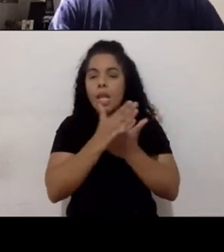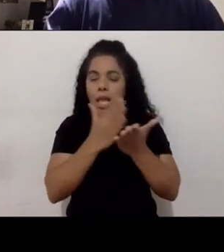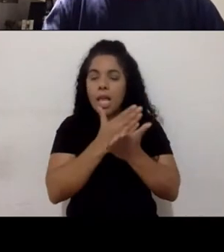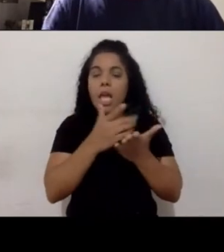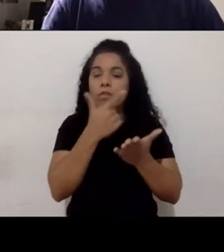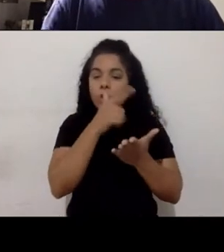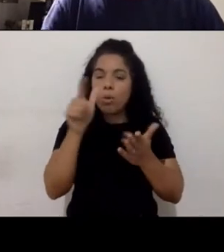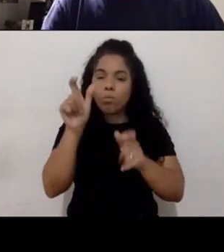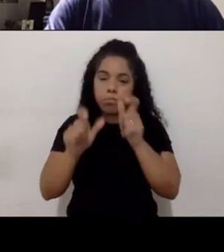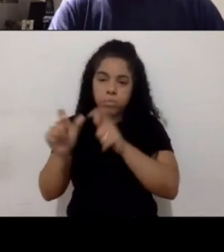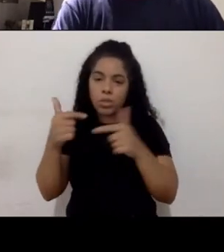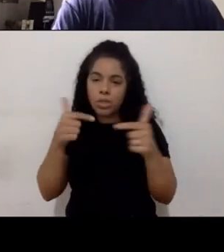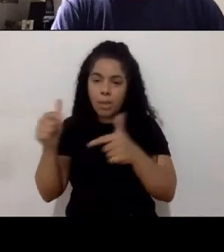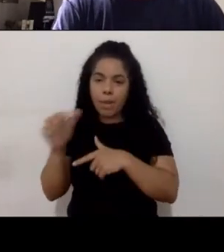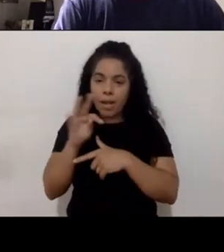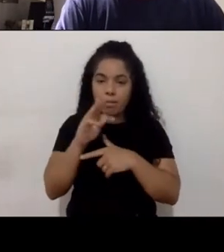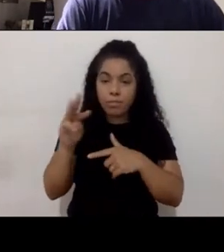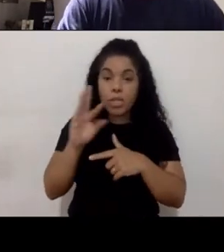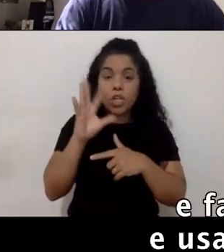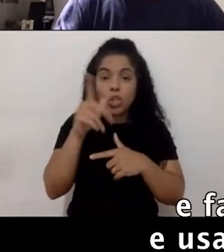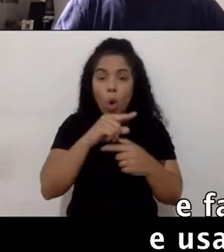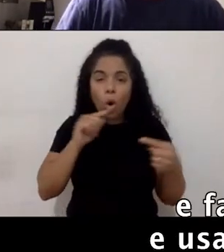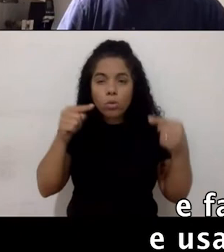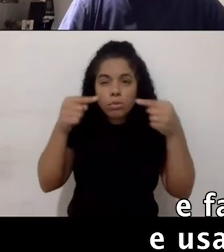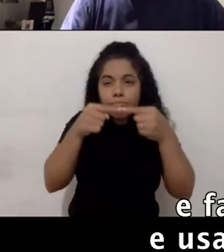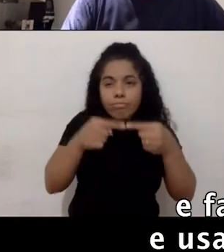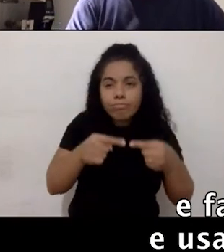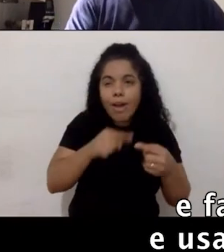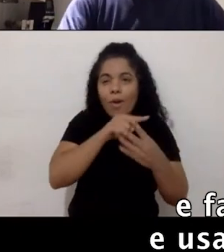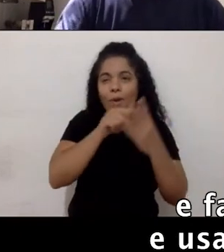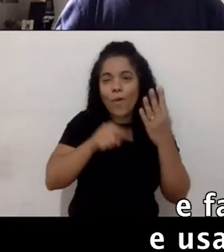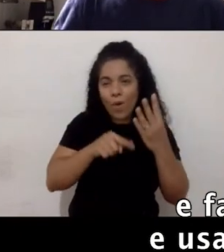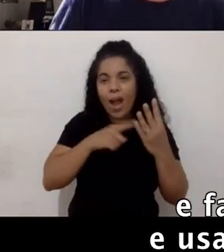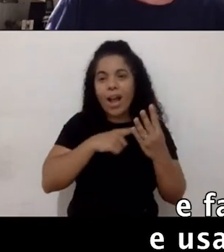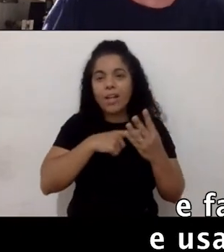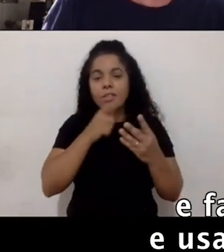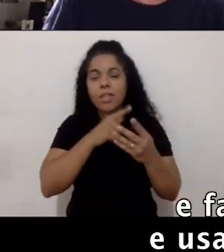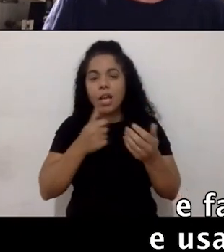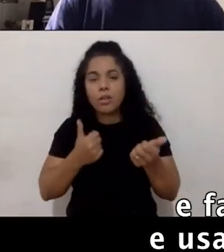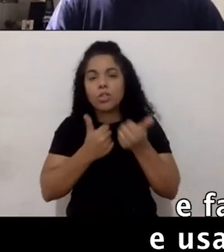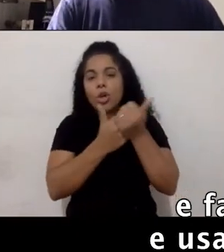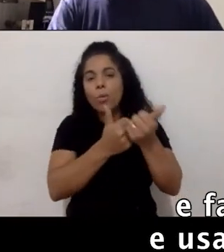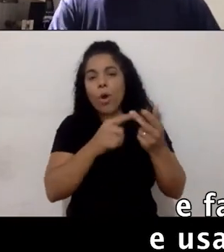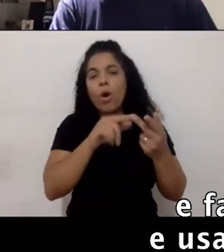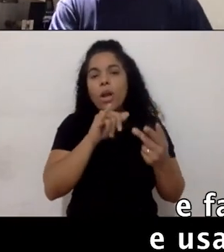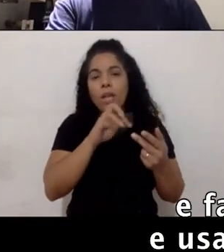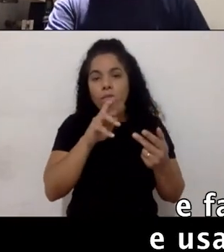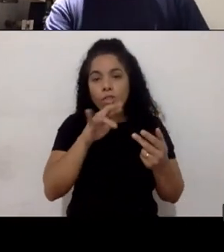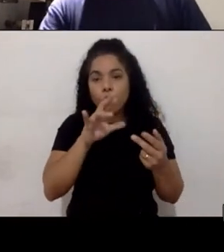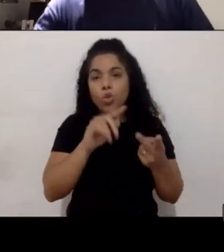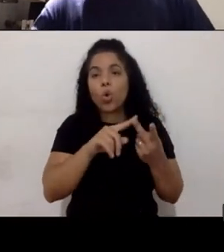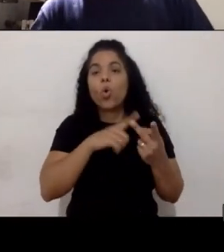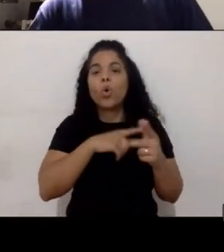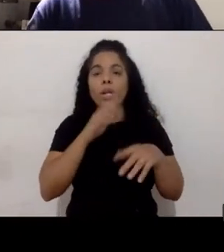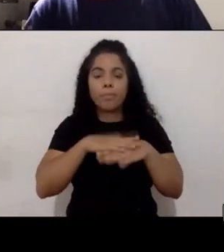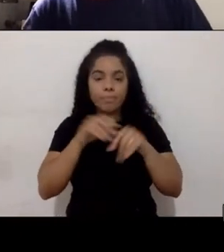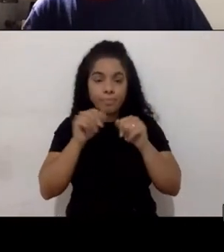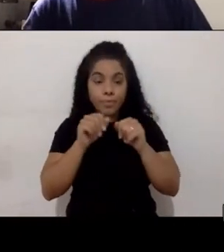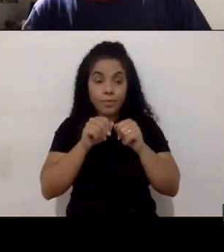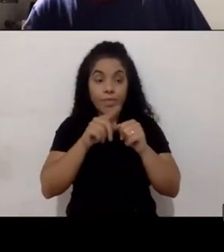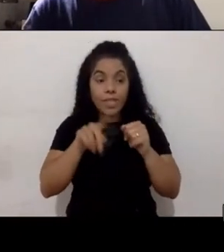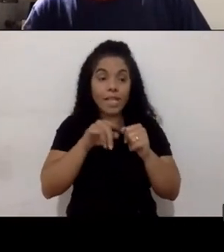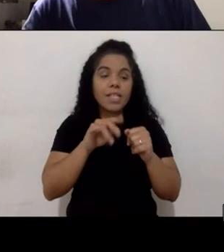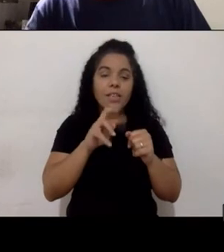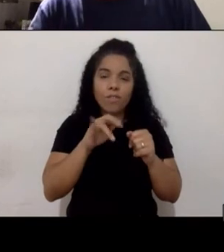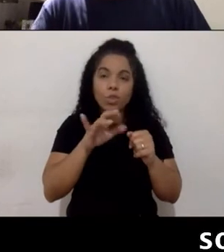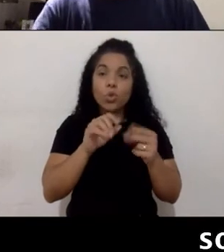something that we want to support with our infrastructure and do with our infrastructure, as well as taking microservices concepts into our infrastructure